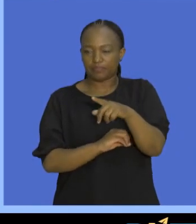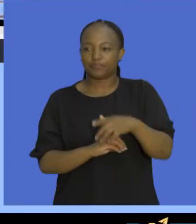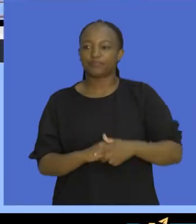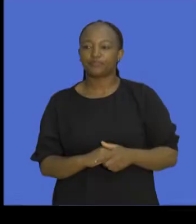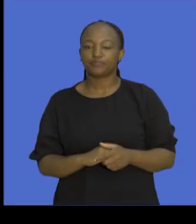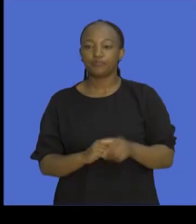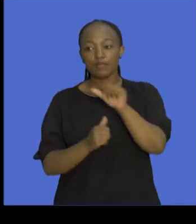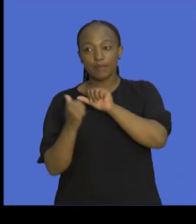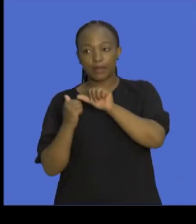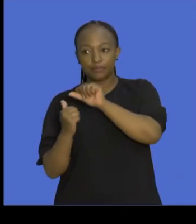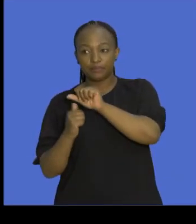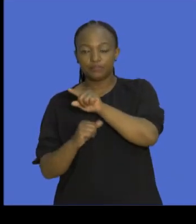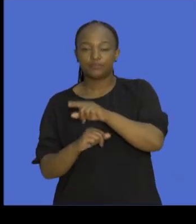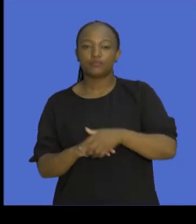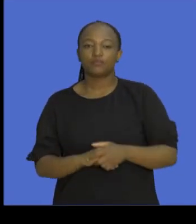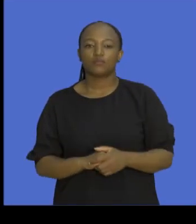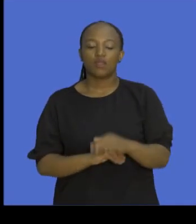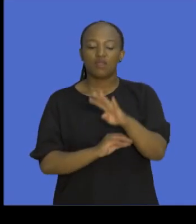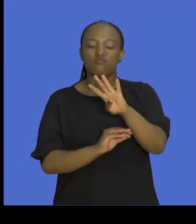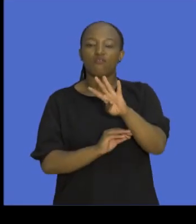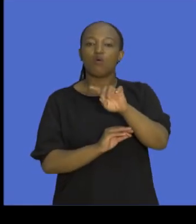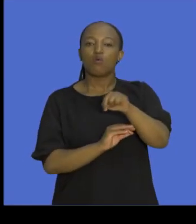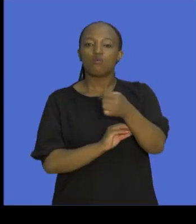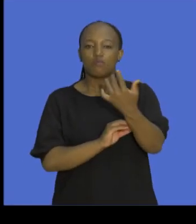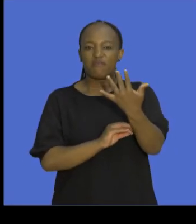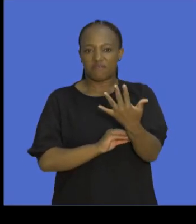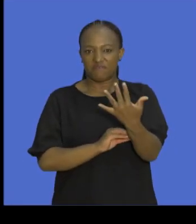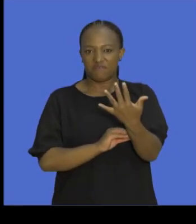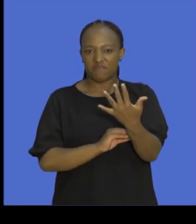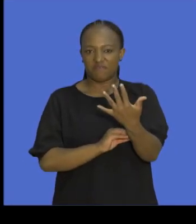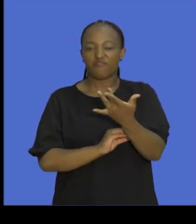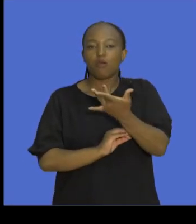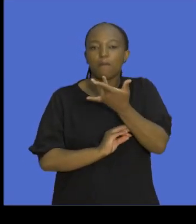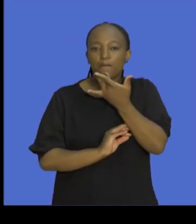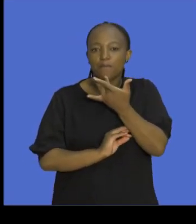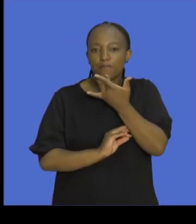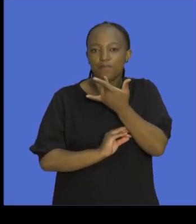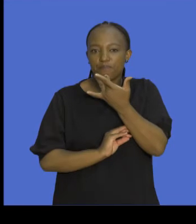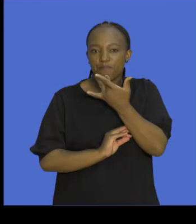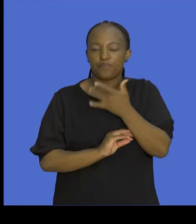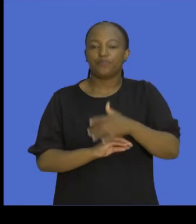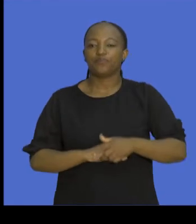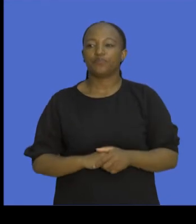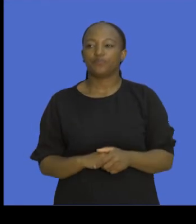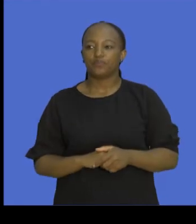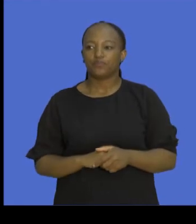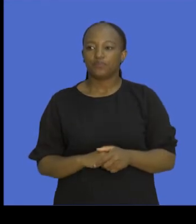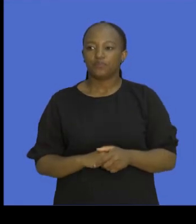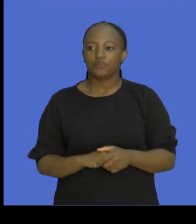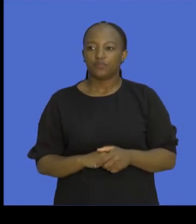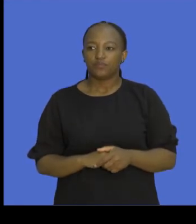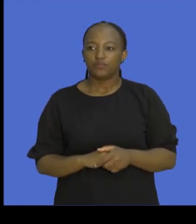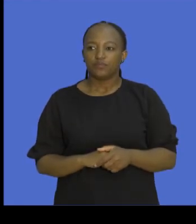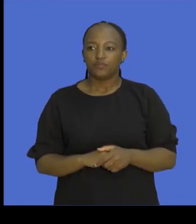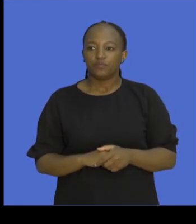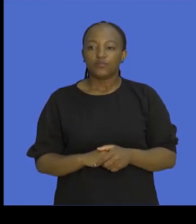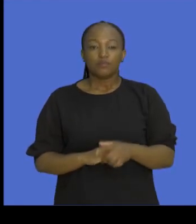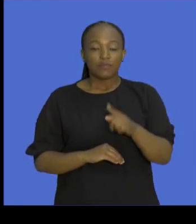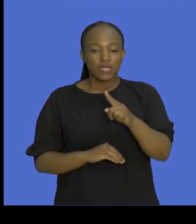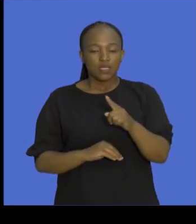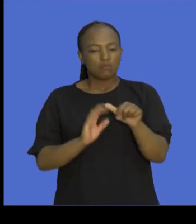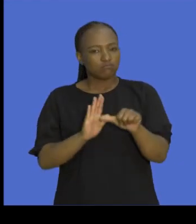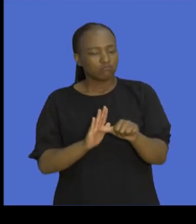if you go back to that table, we get 4.5, okay? 4.5 amperes. So this is our main